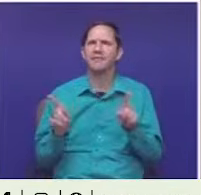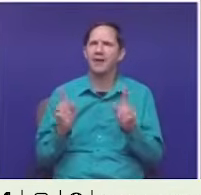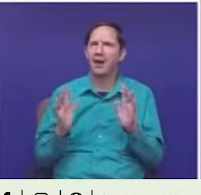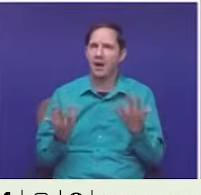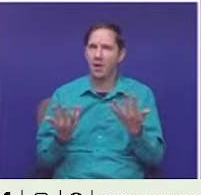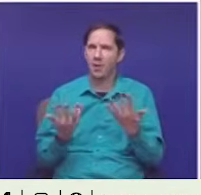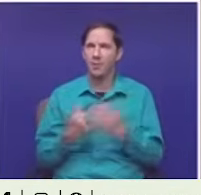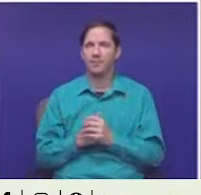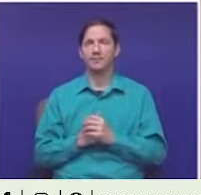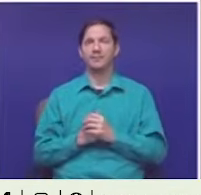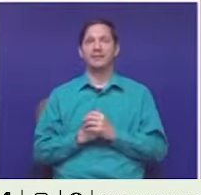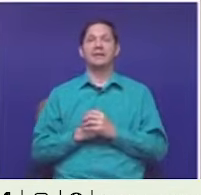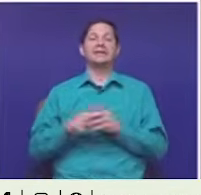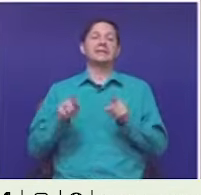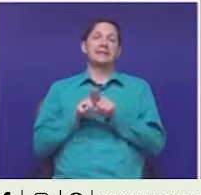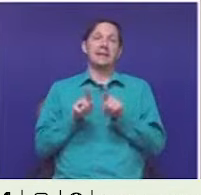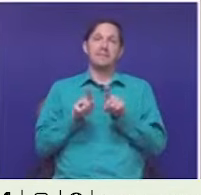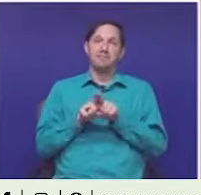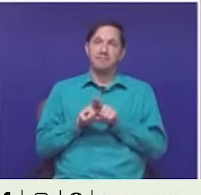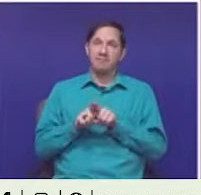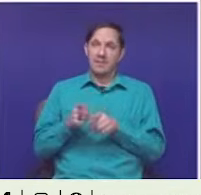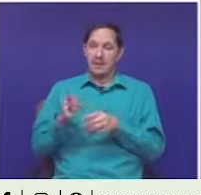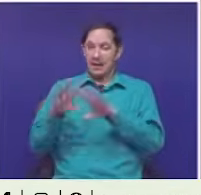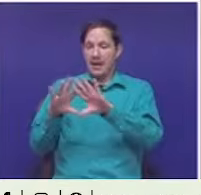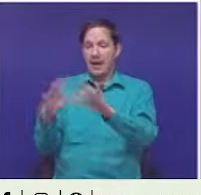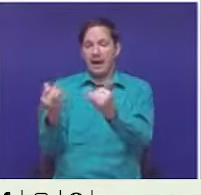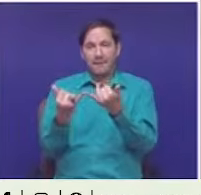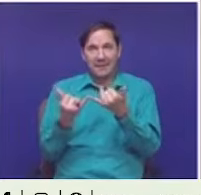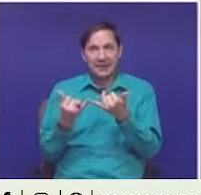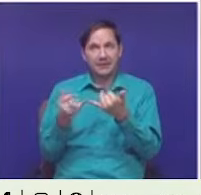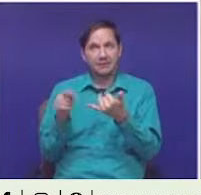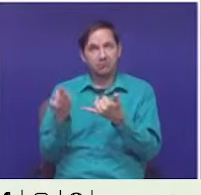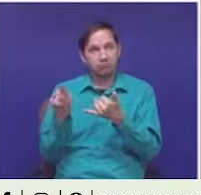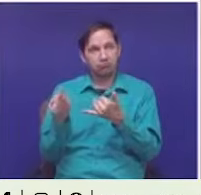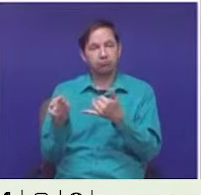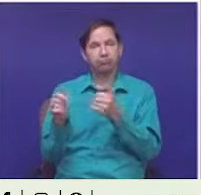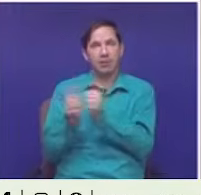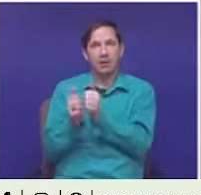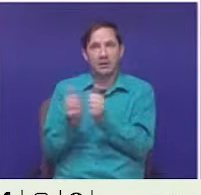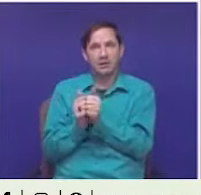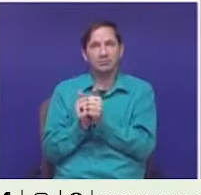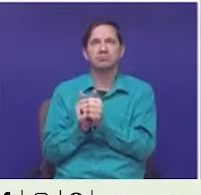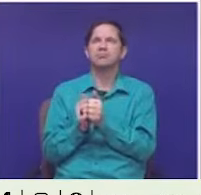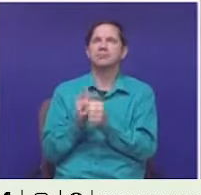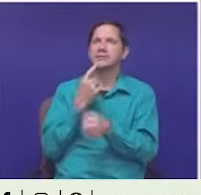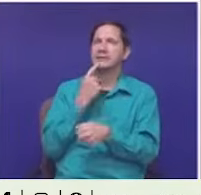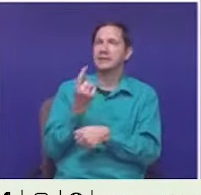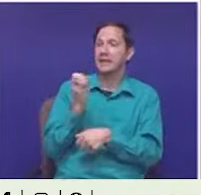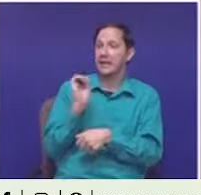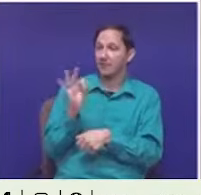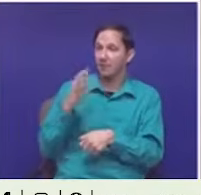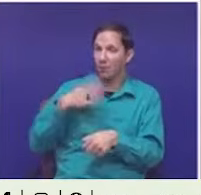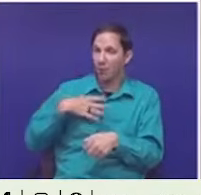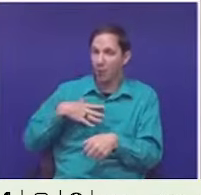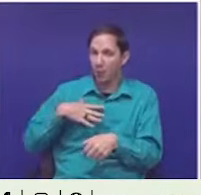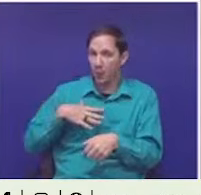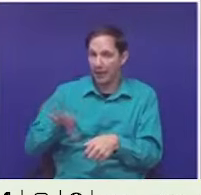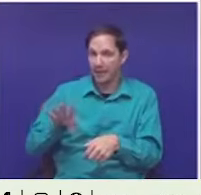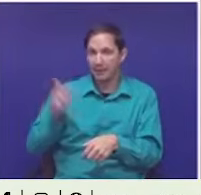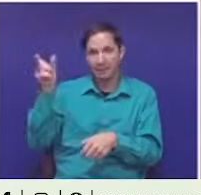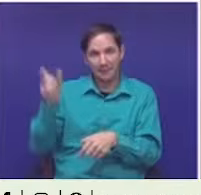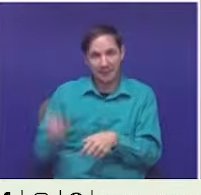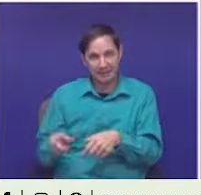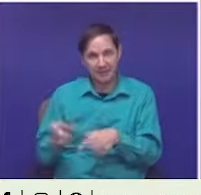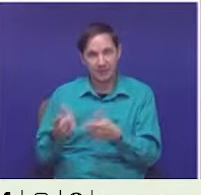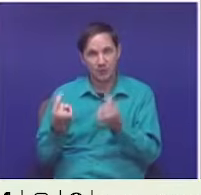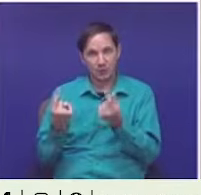of our partners, more importantly, our corporate partners, have lifted their hands and they've said, look, if you want to have the practitioner in the